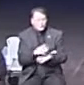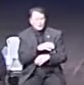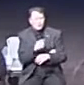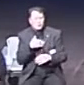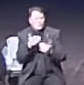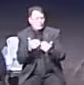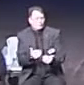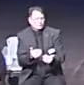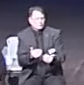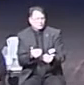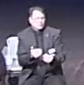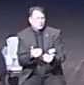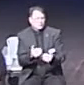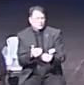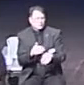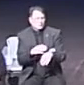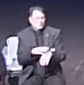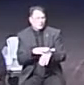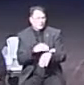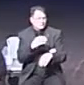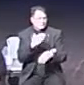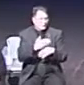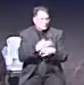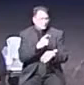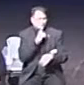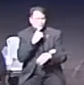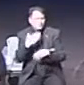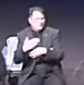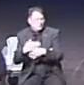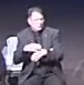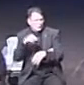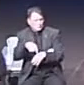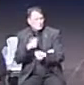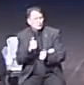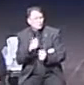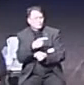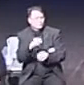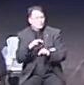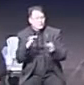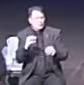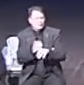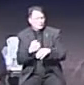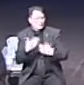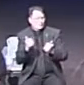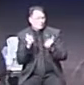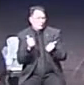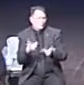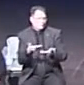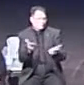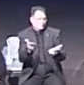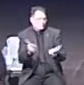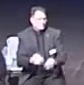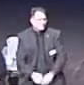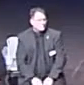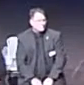of us here at Riksdjärten, Sweden, we wish you a great and successful day. Thank you.